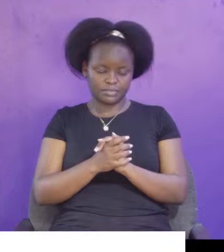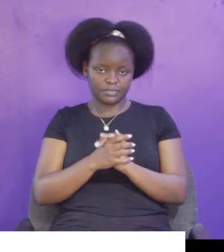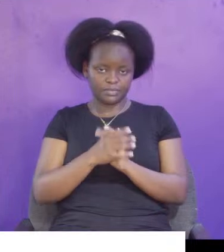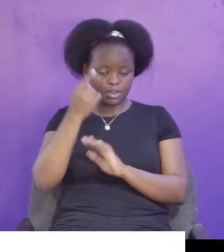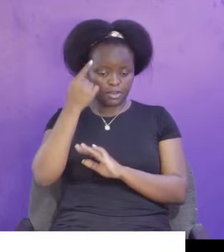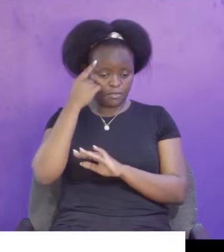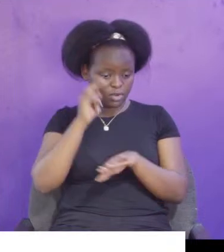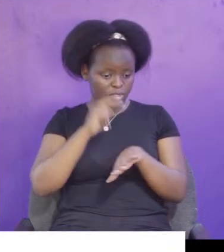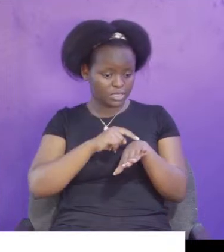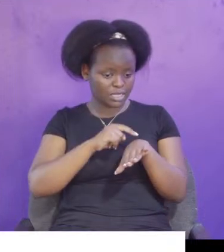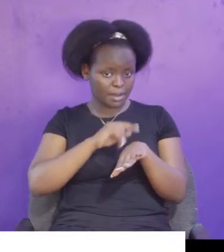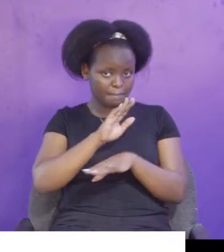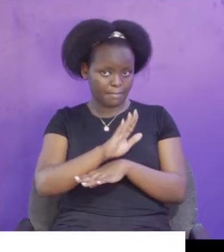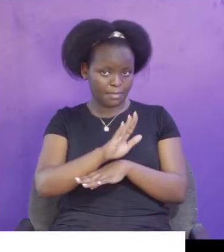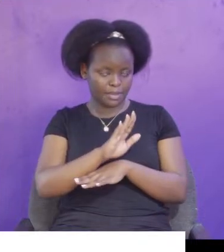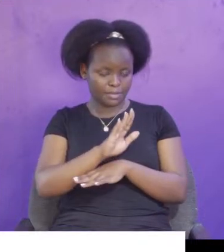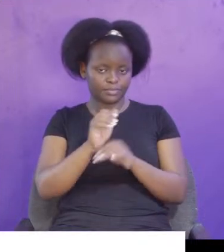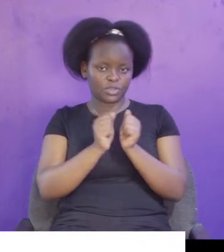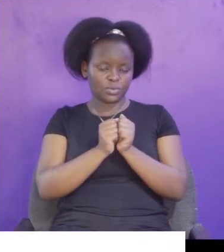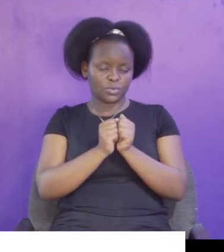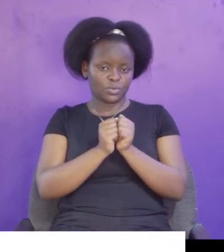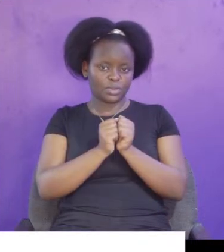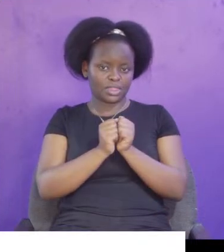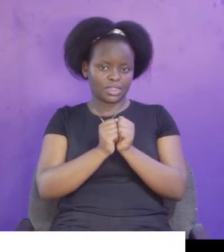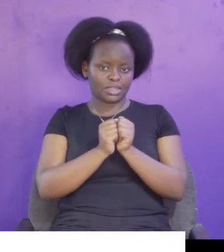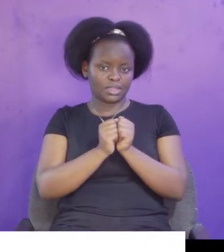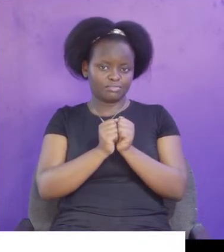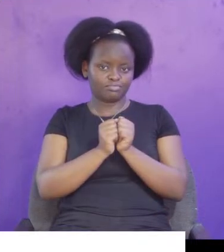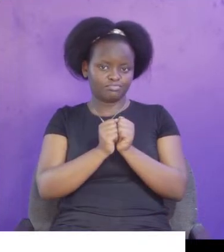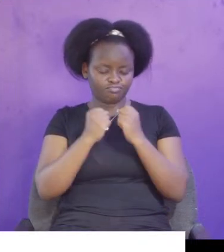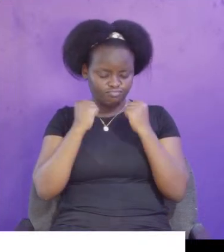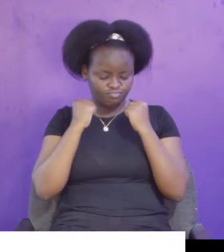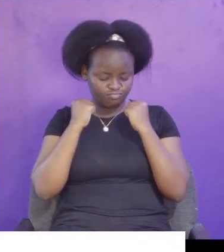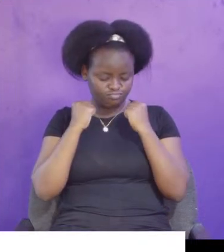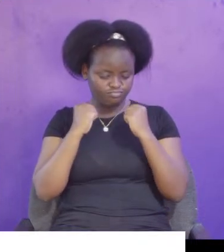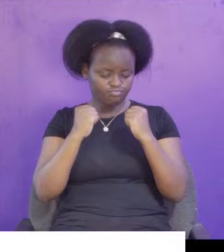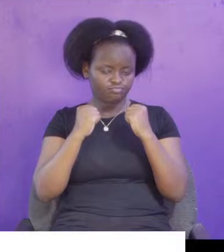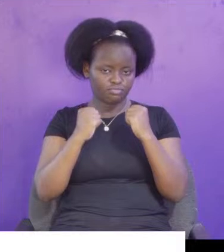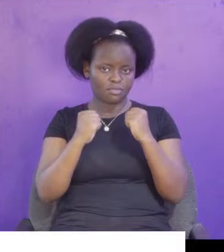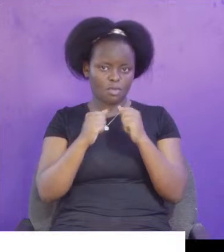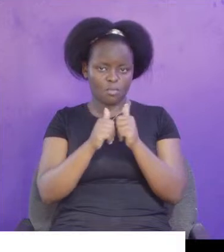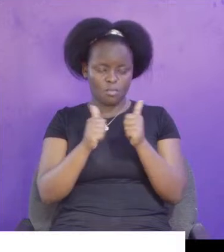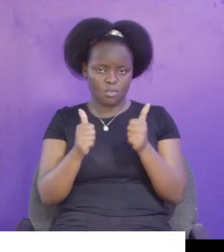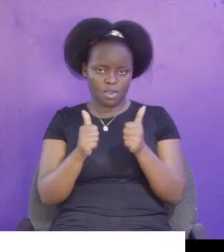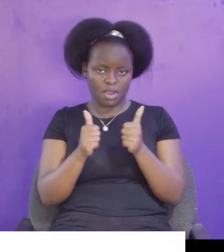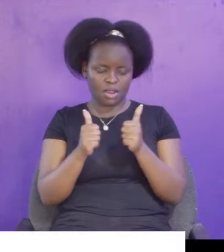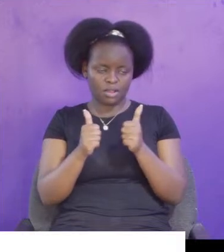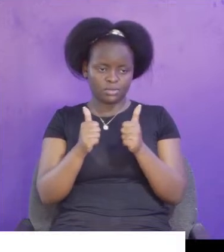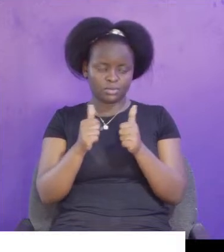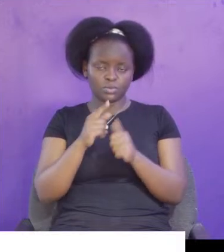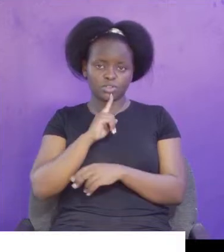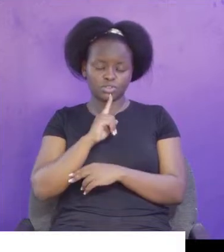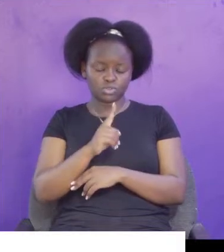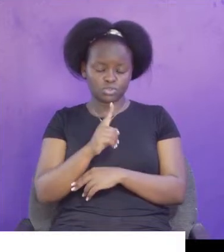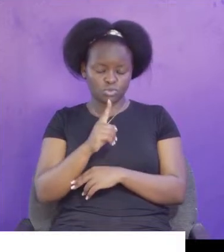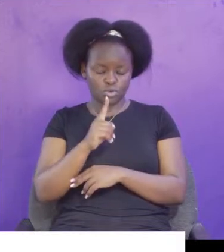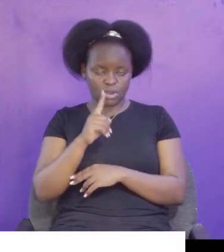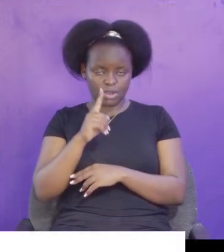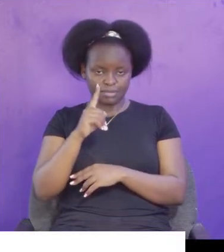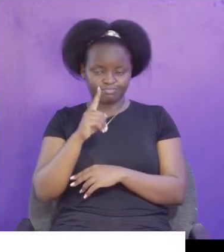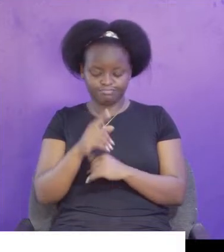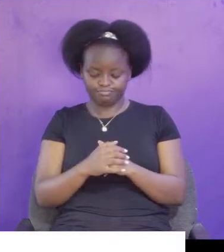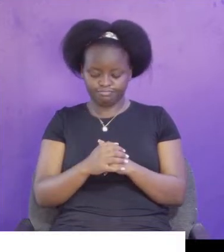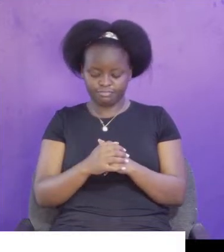with indomitable vigor, with absolute conviction, and with